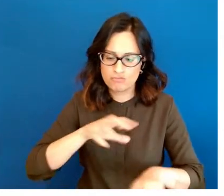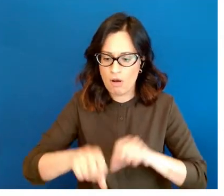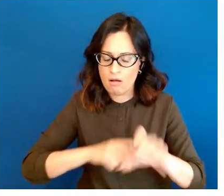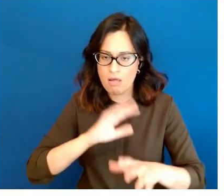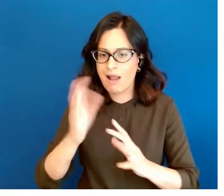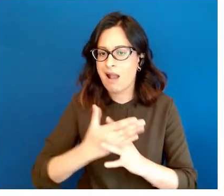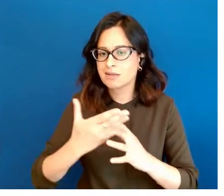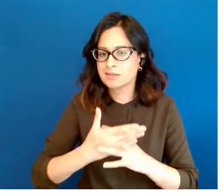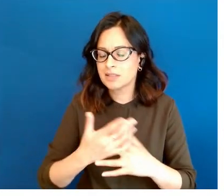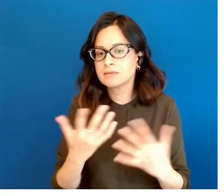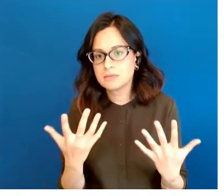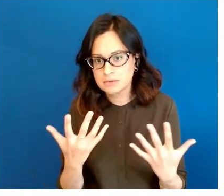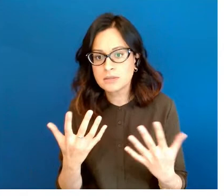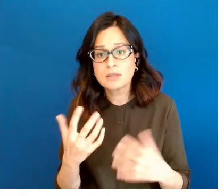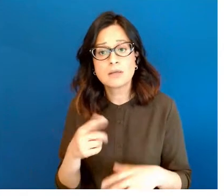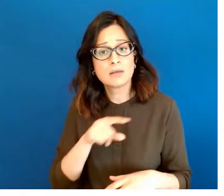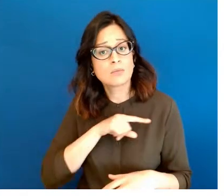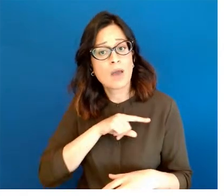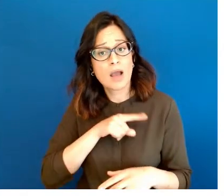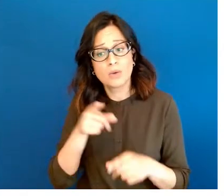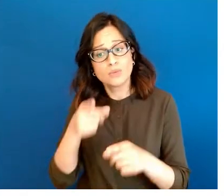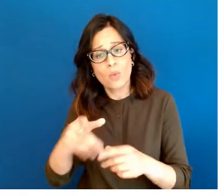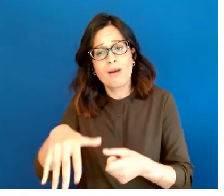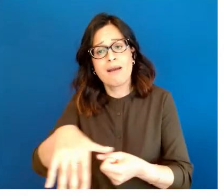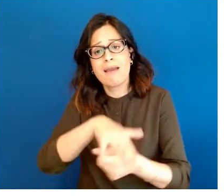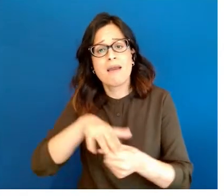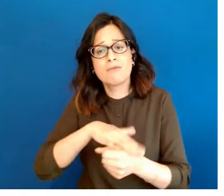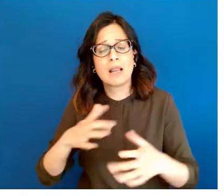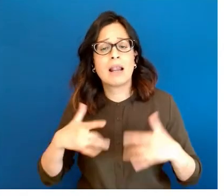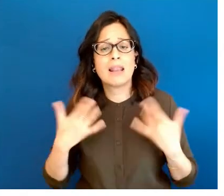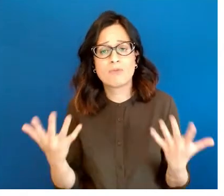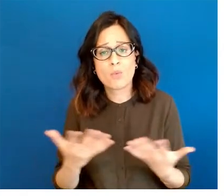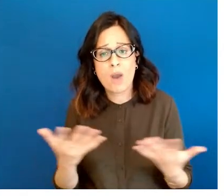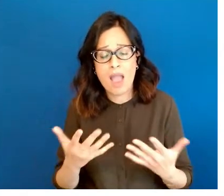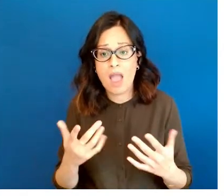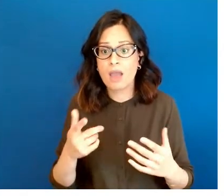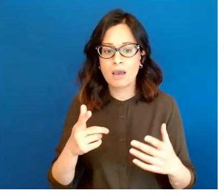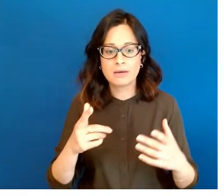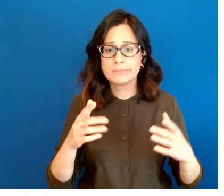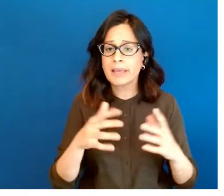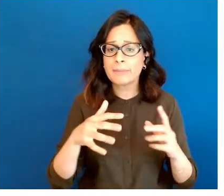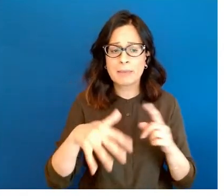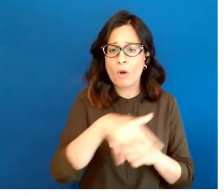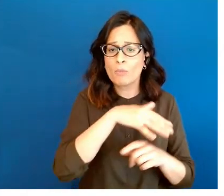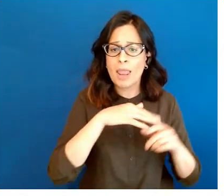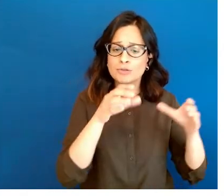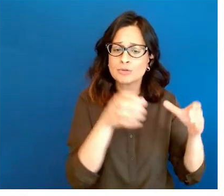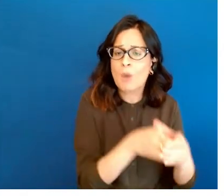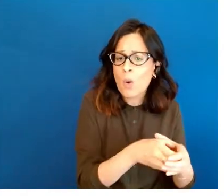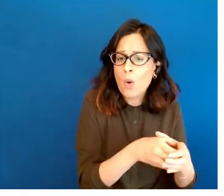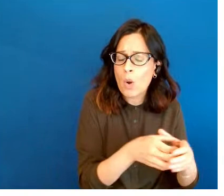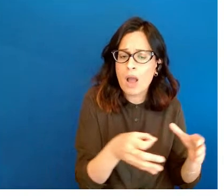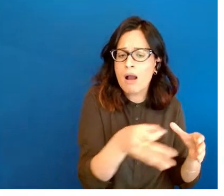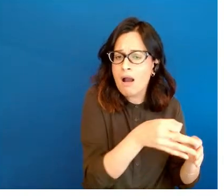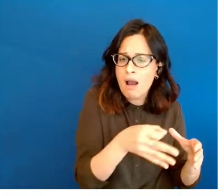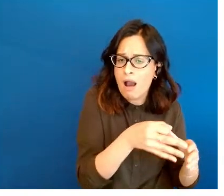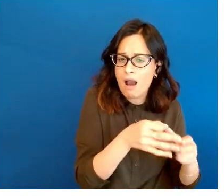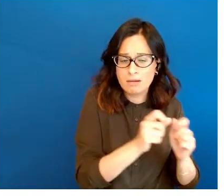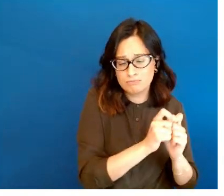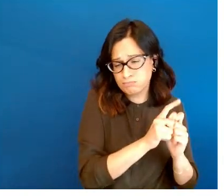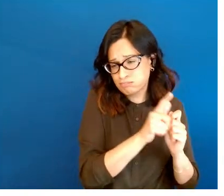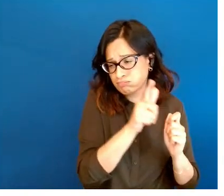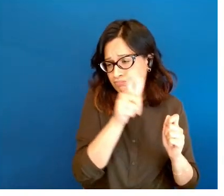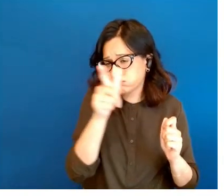For many of you, particularly in areas, perhaps less well-populated areas of the country, the geographic distances for patients